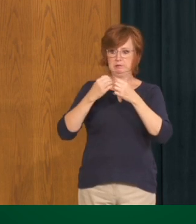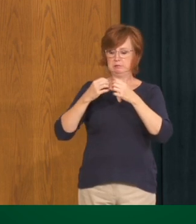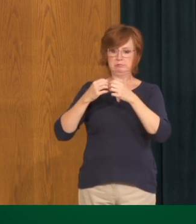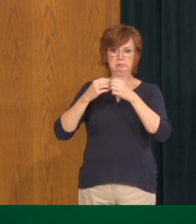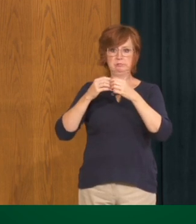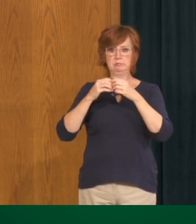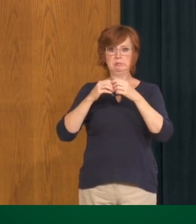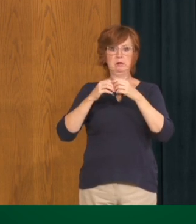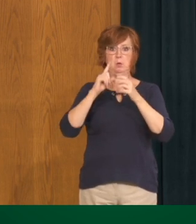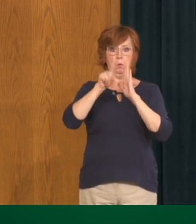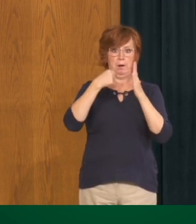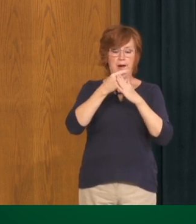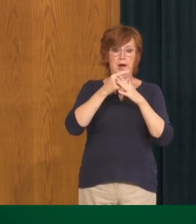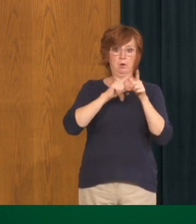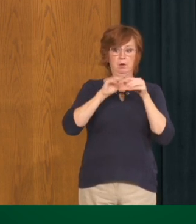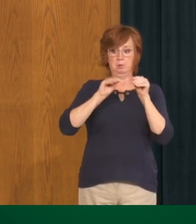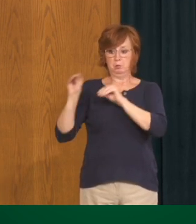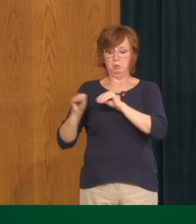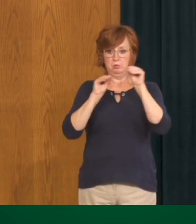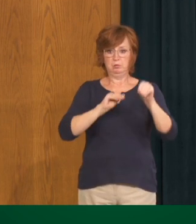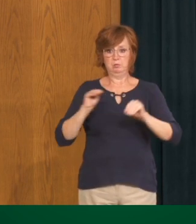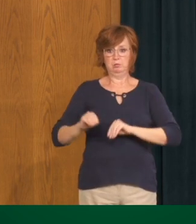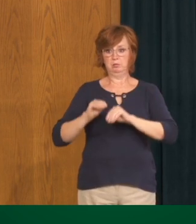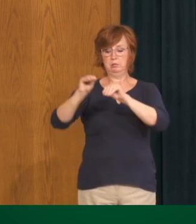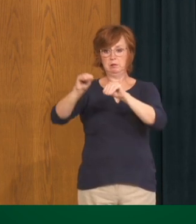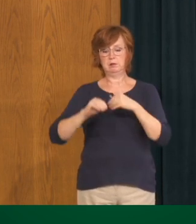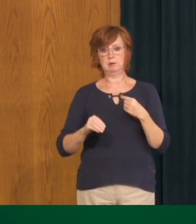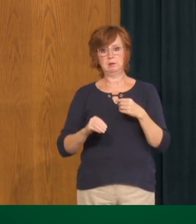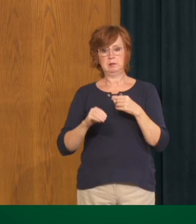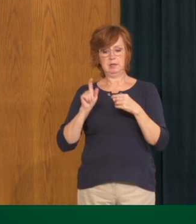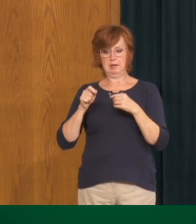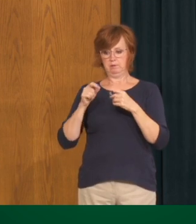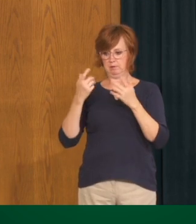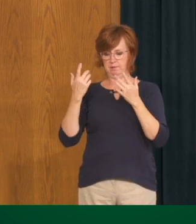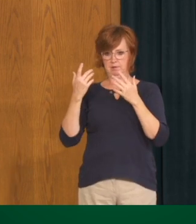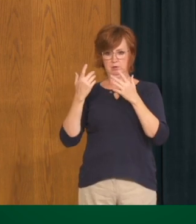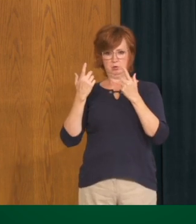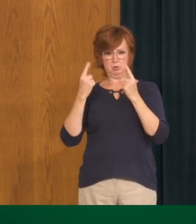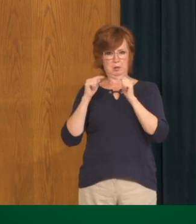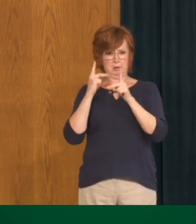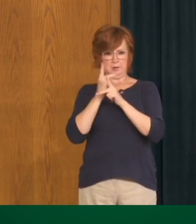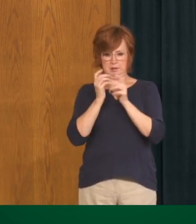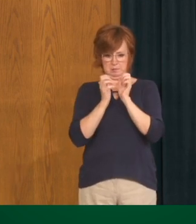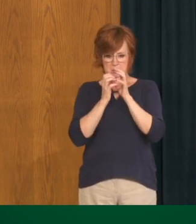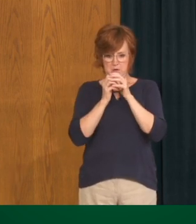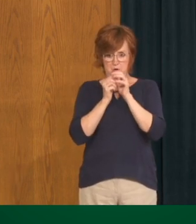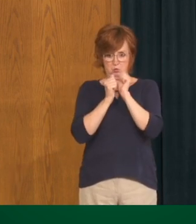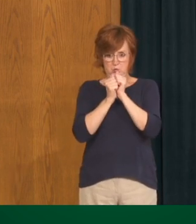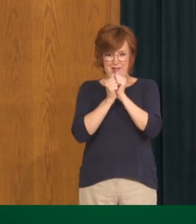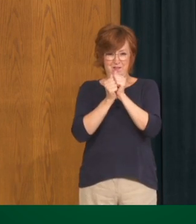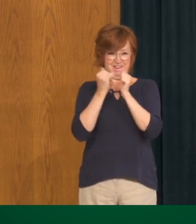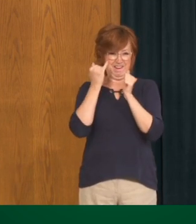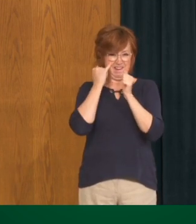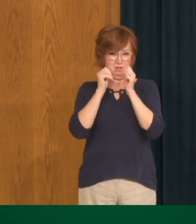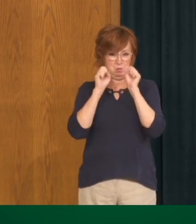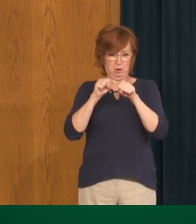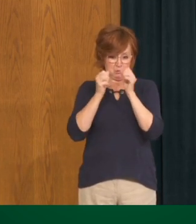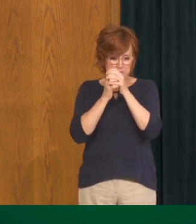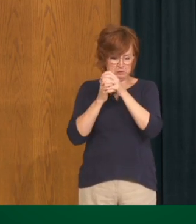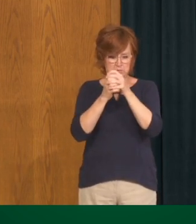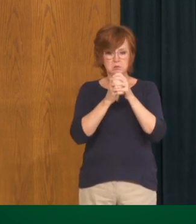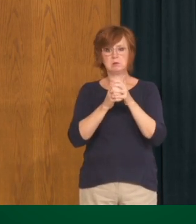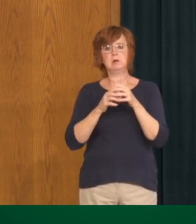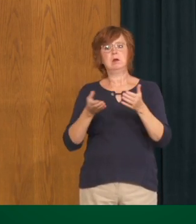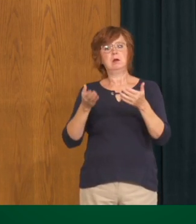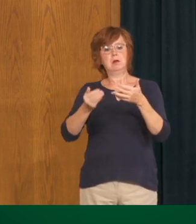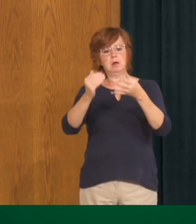find creative solutions to move students in cohorts wherever that is possible. Front-facing instruction for students,